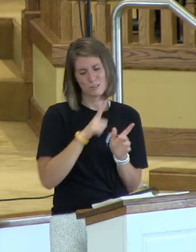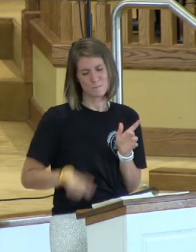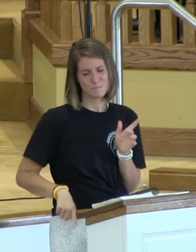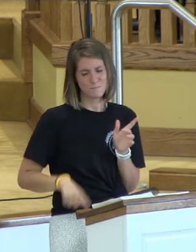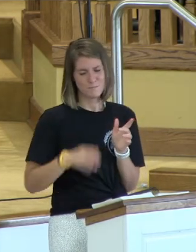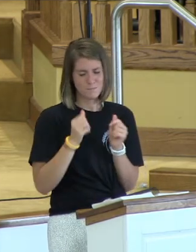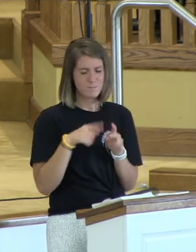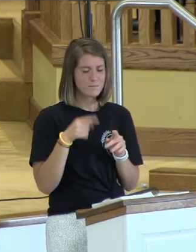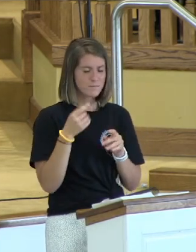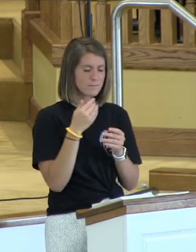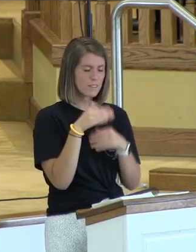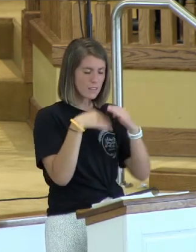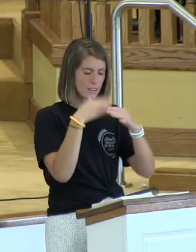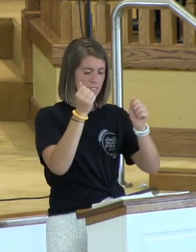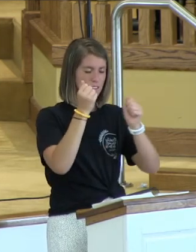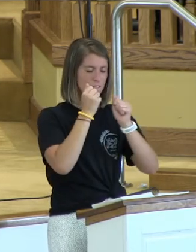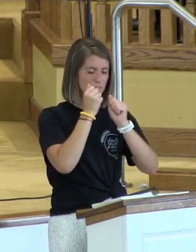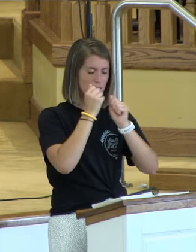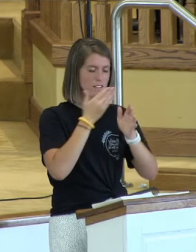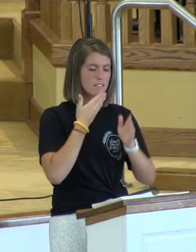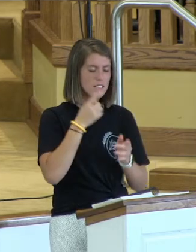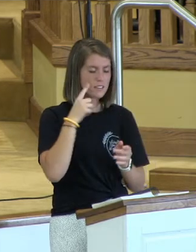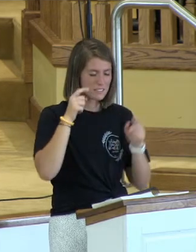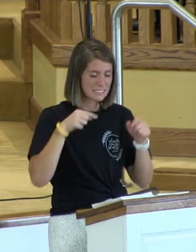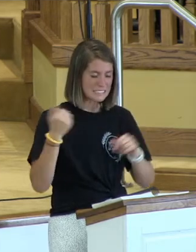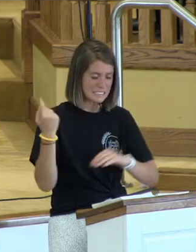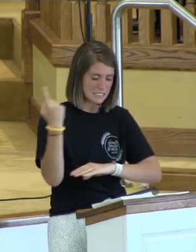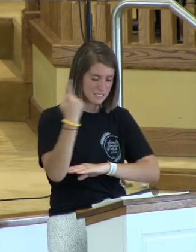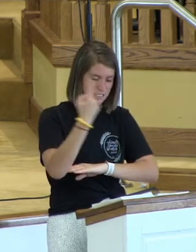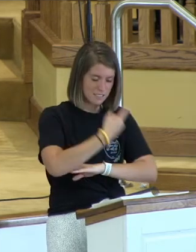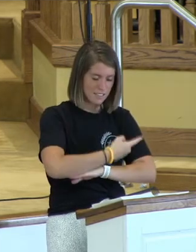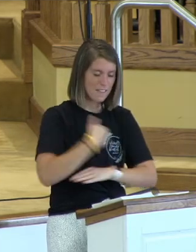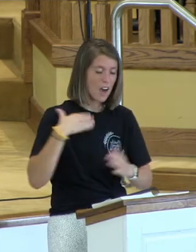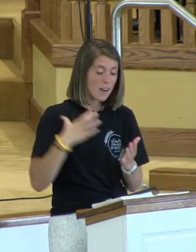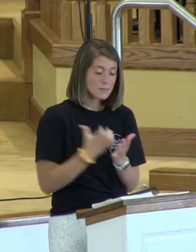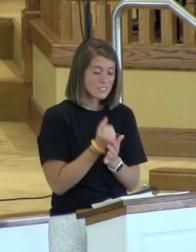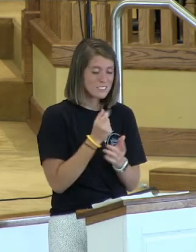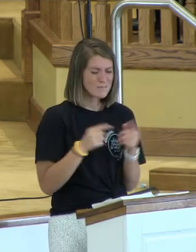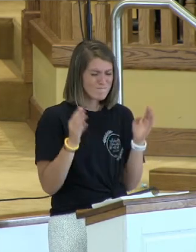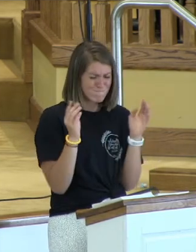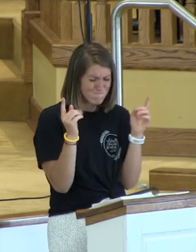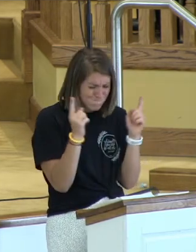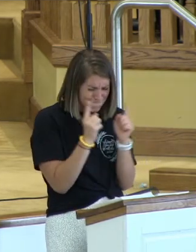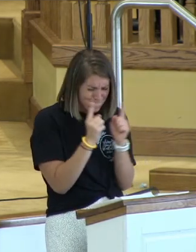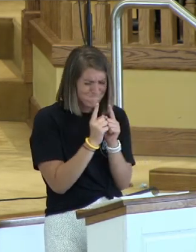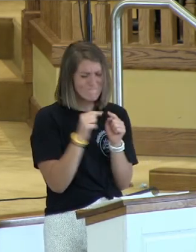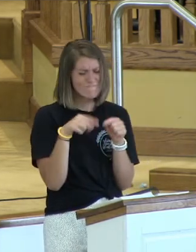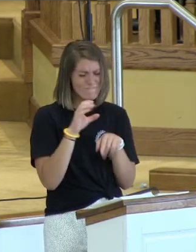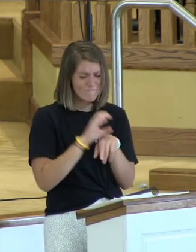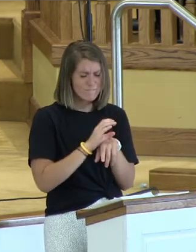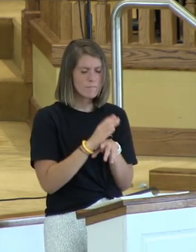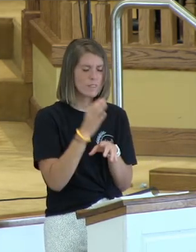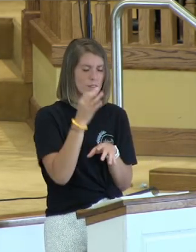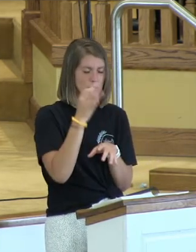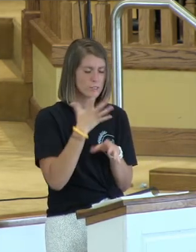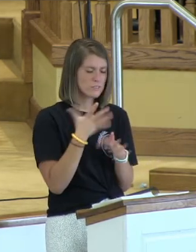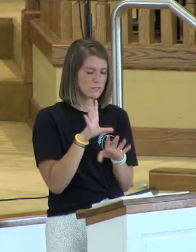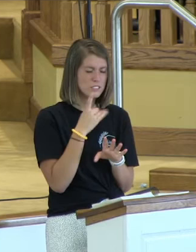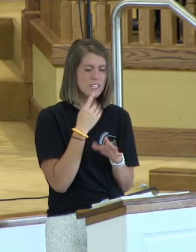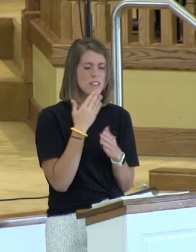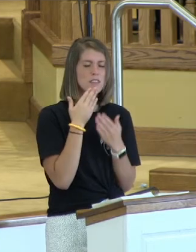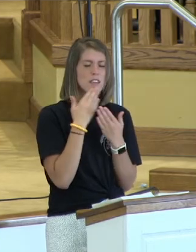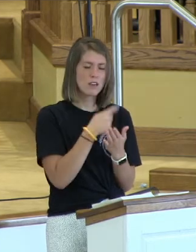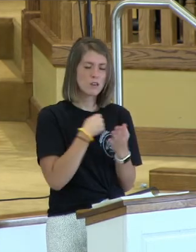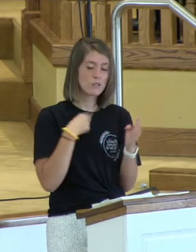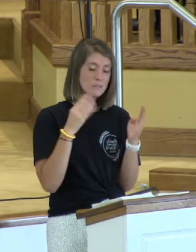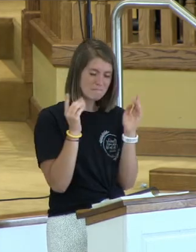Father, we thank you for the day. Thank you for the opportunity to meet at church. Lord, as preacher said earlier, Lord, we're thankful